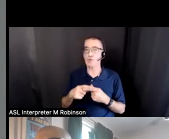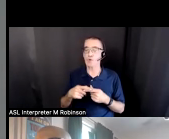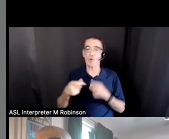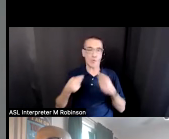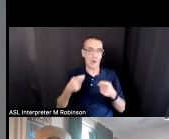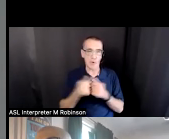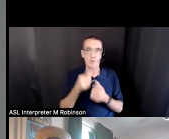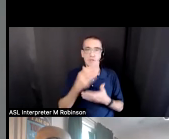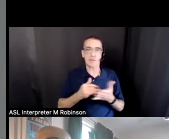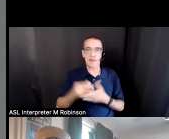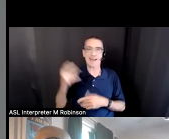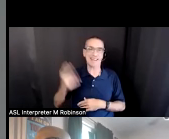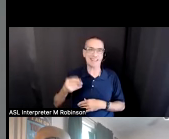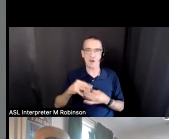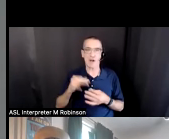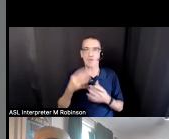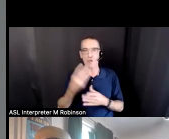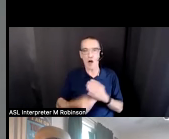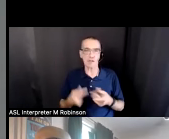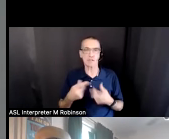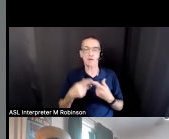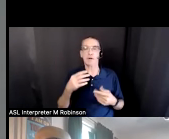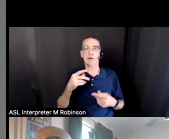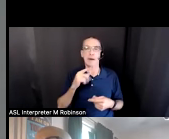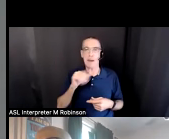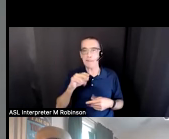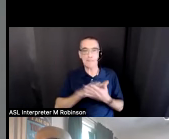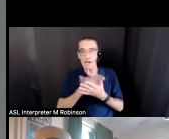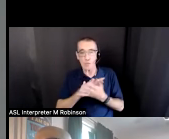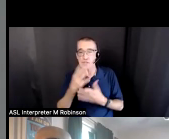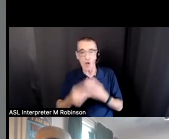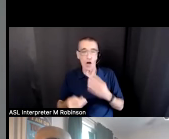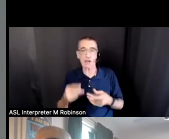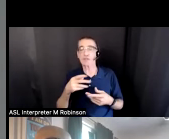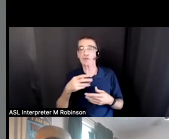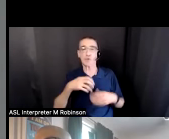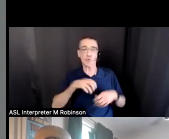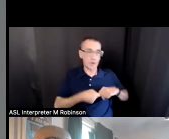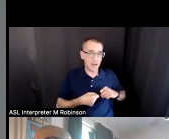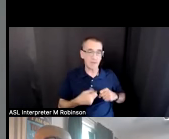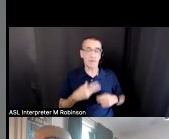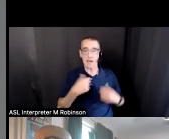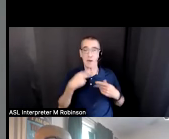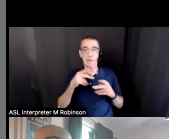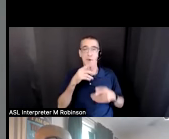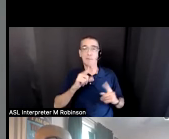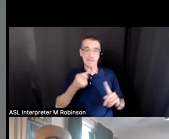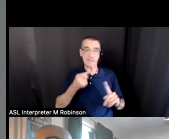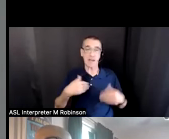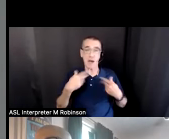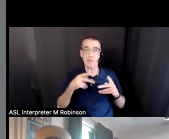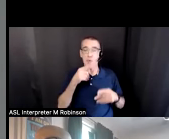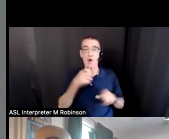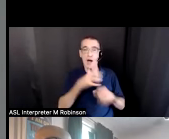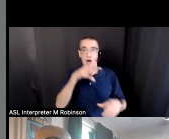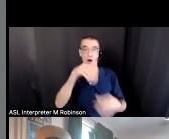of that history, perhaps, of loss, ambiguous loss, grief, that young people, and particularly young people who have gotten caught up in